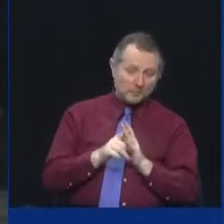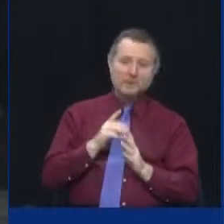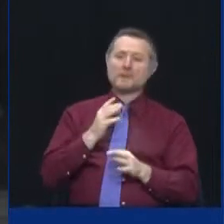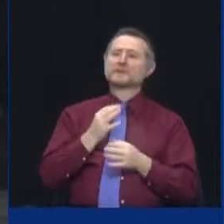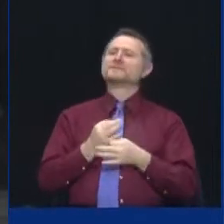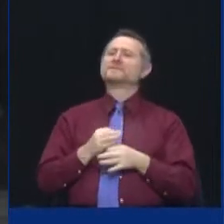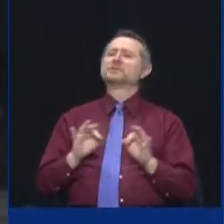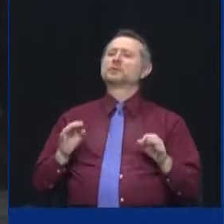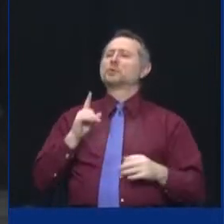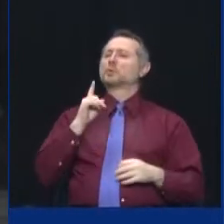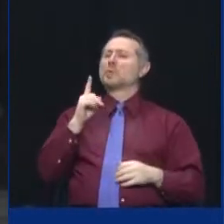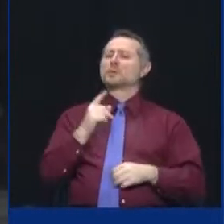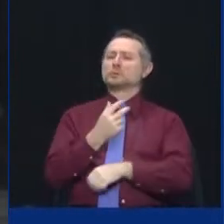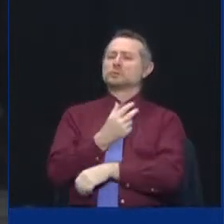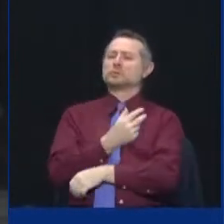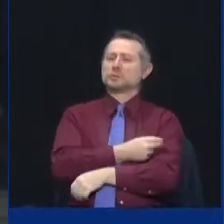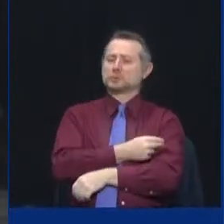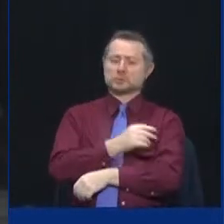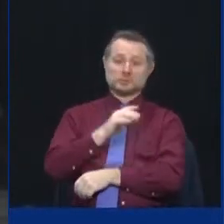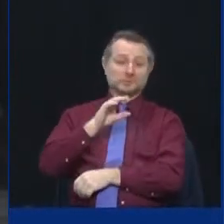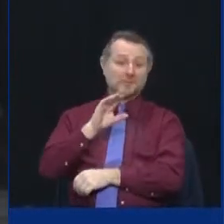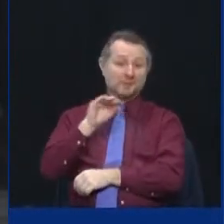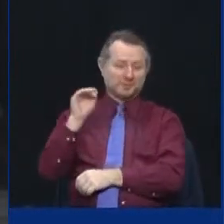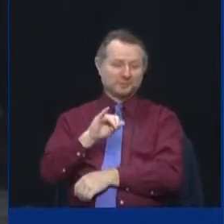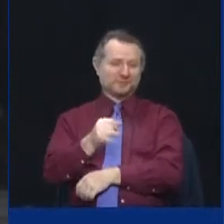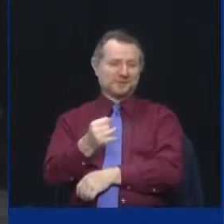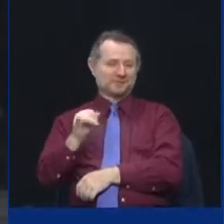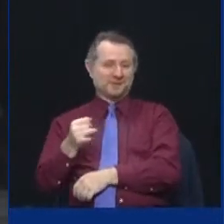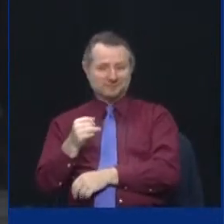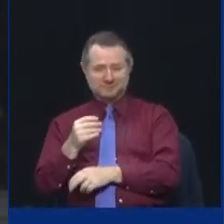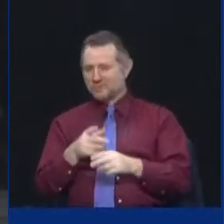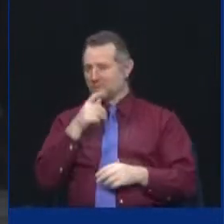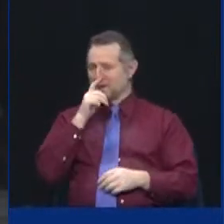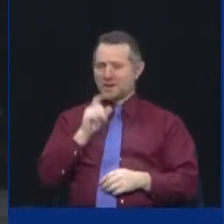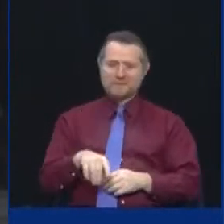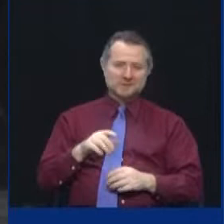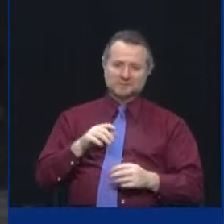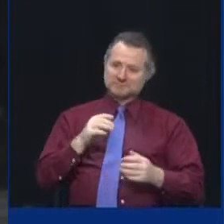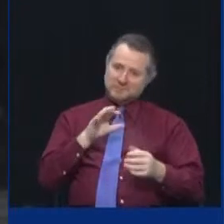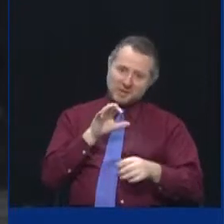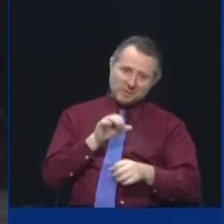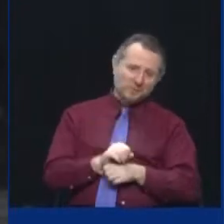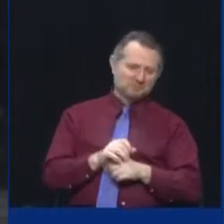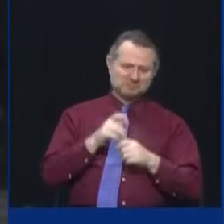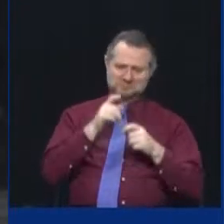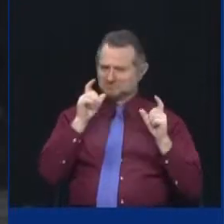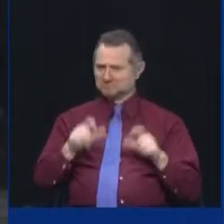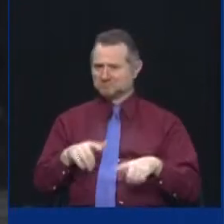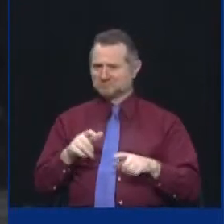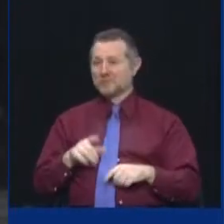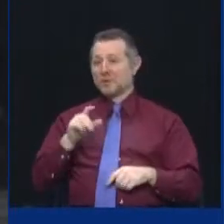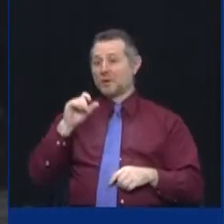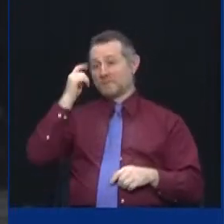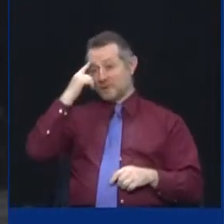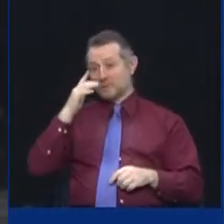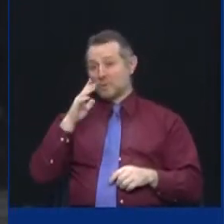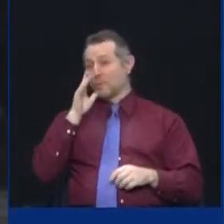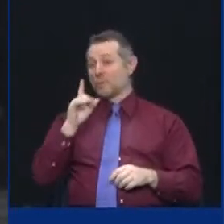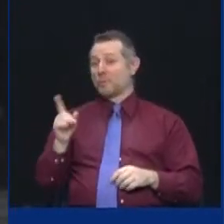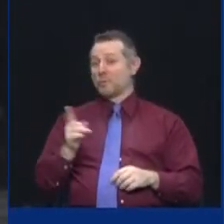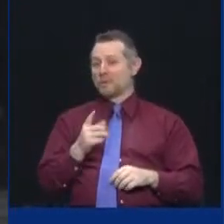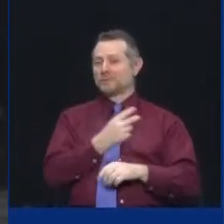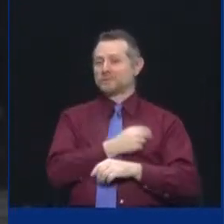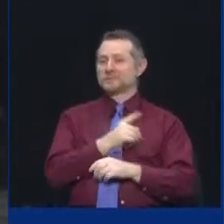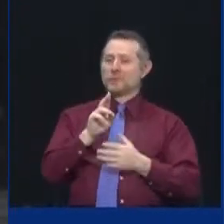Johnson vaccination without an appointment. As the governor had mentioned, the locations are at our University